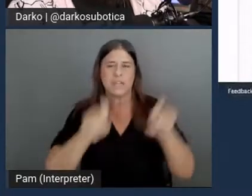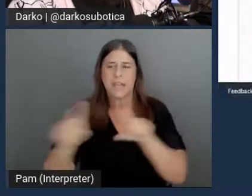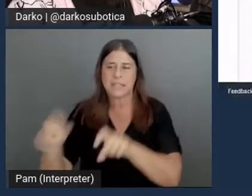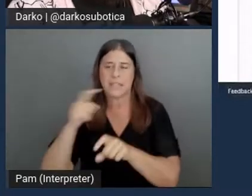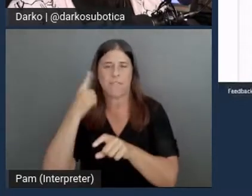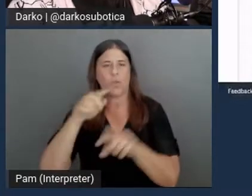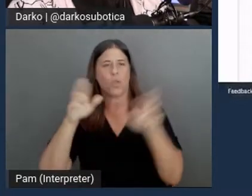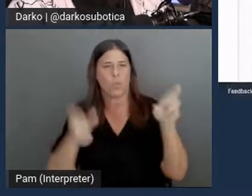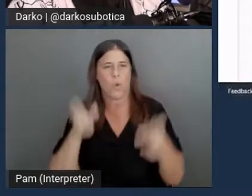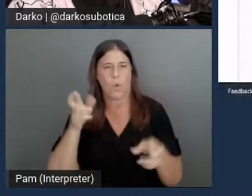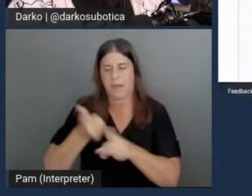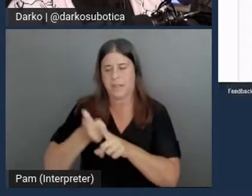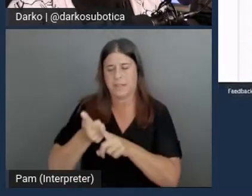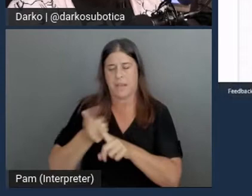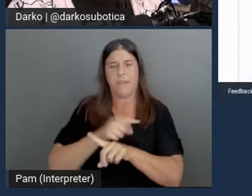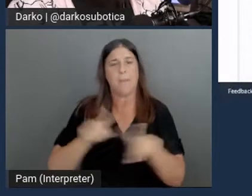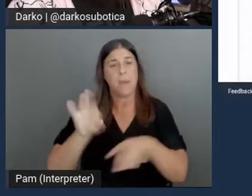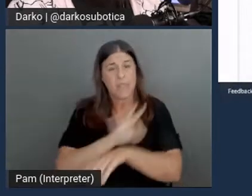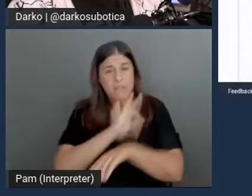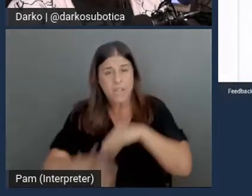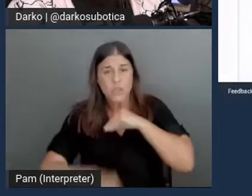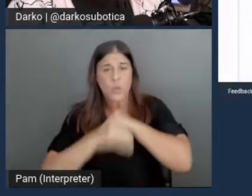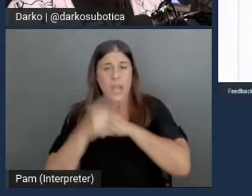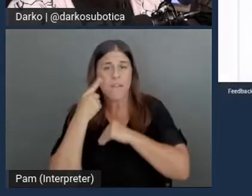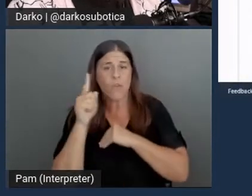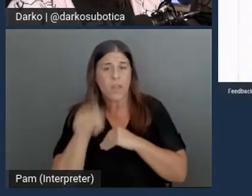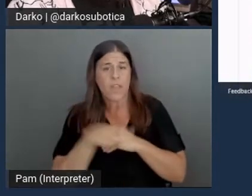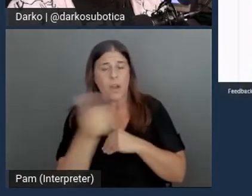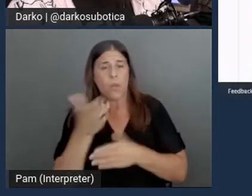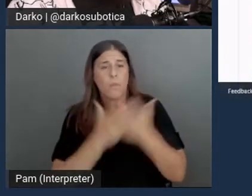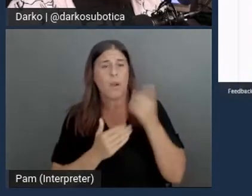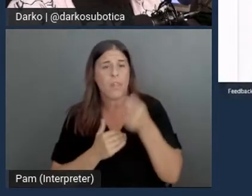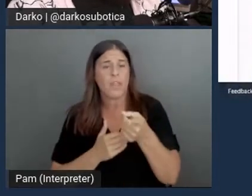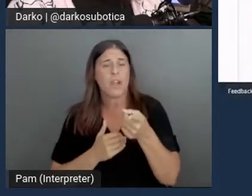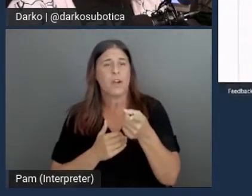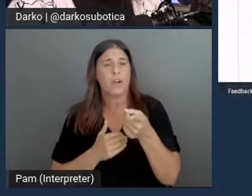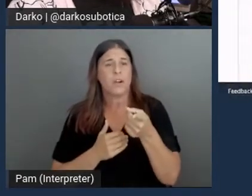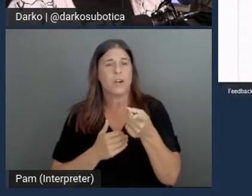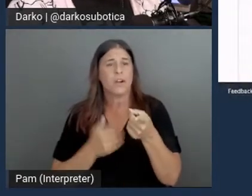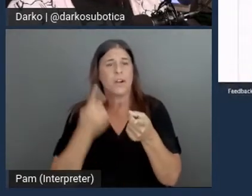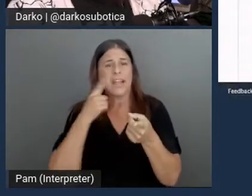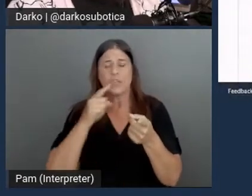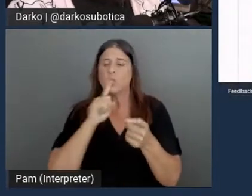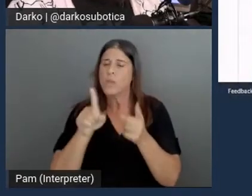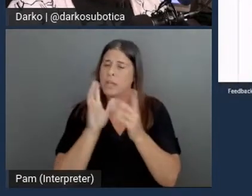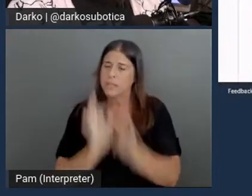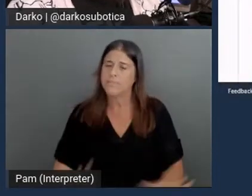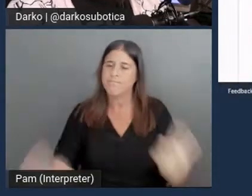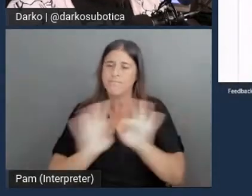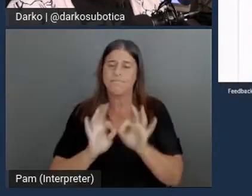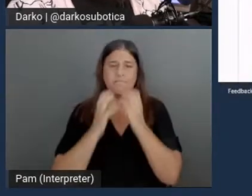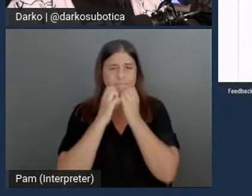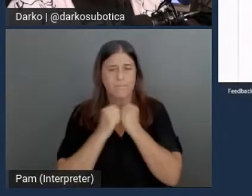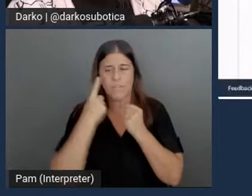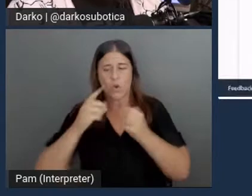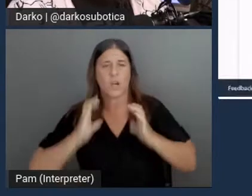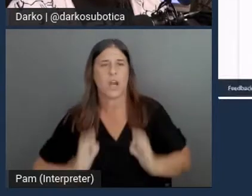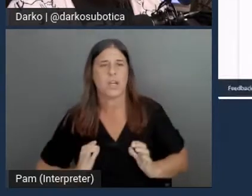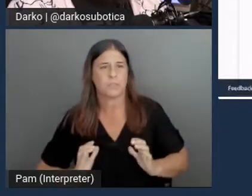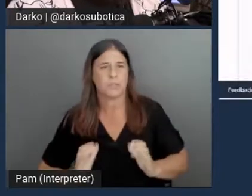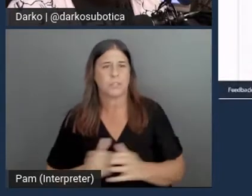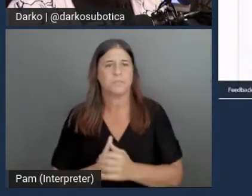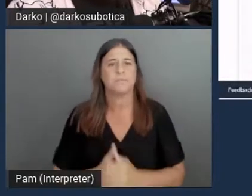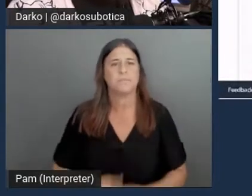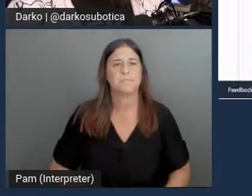feature that we've added in this tiny section over here, but adds a ton of value to our customers, is doors.